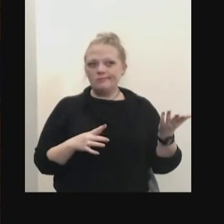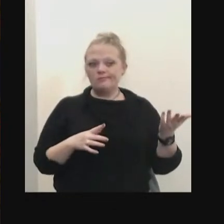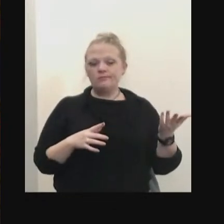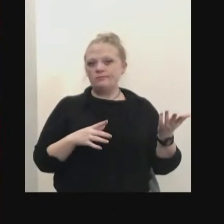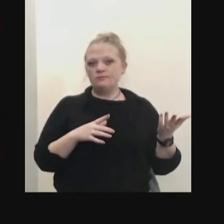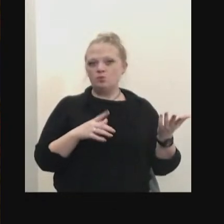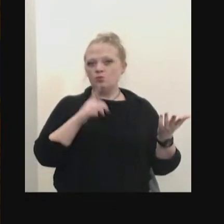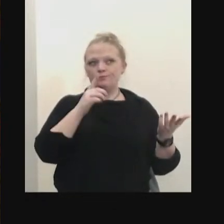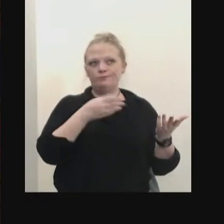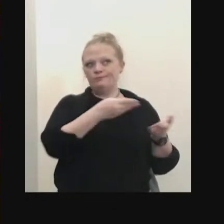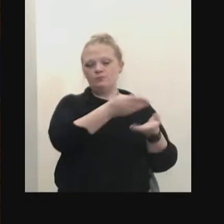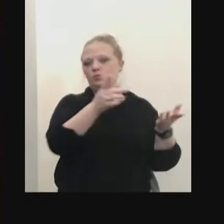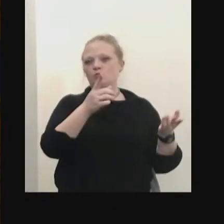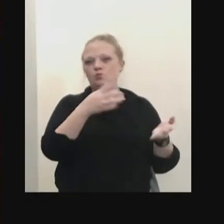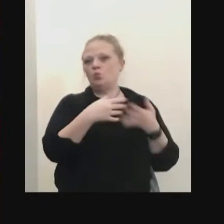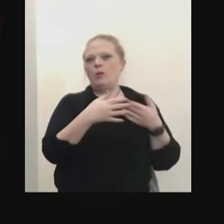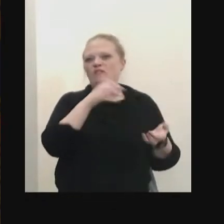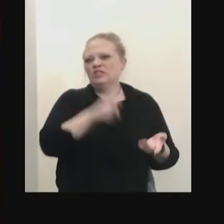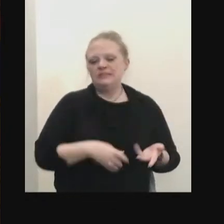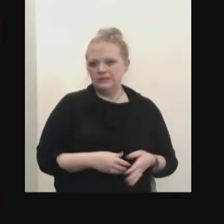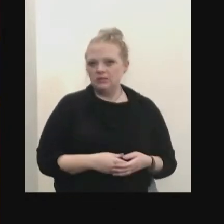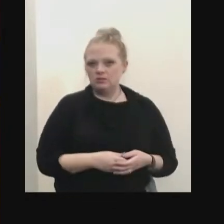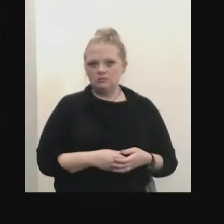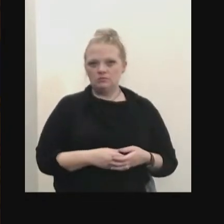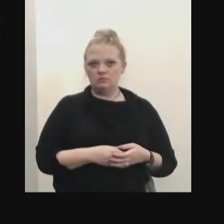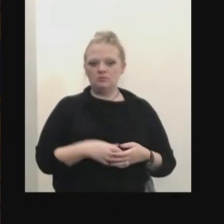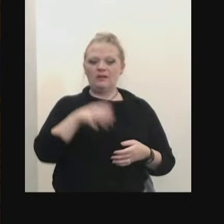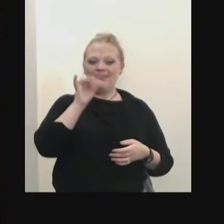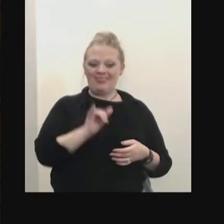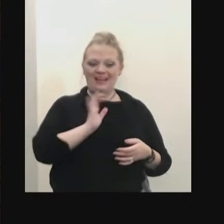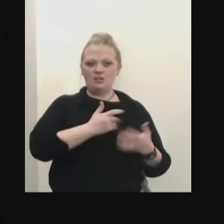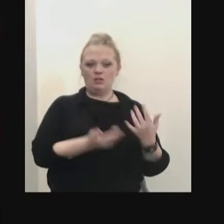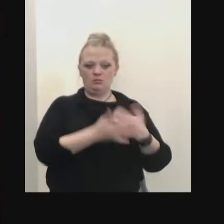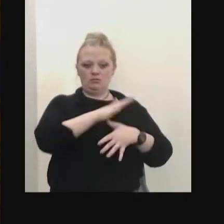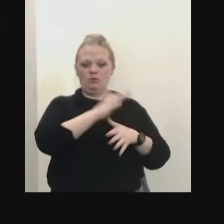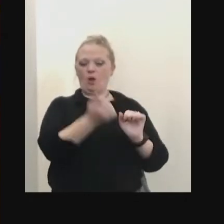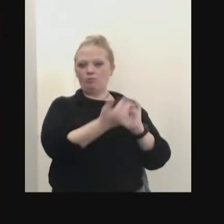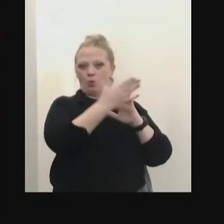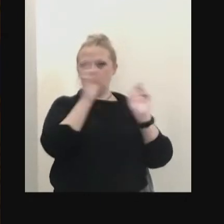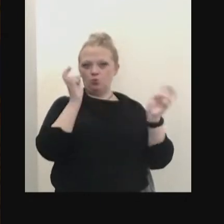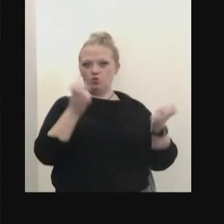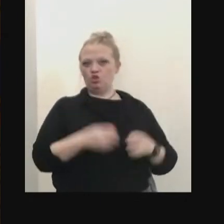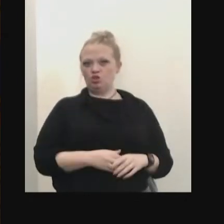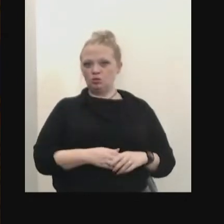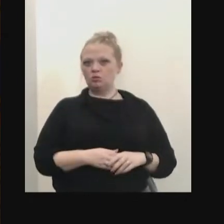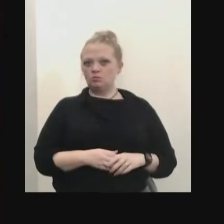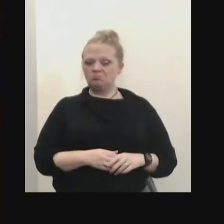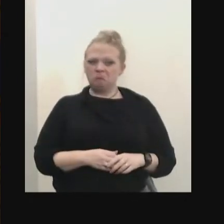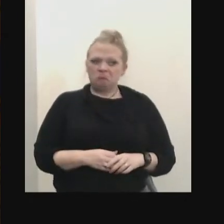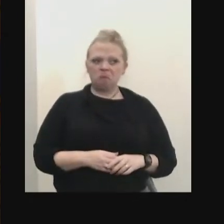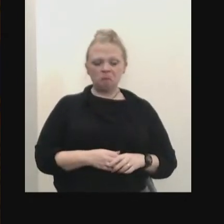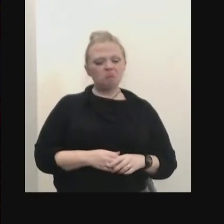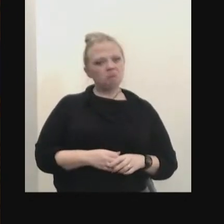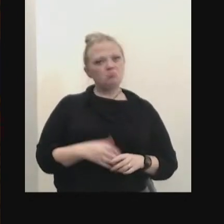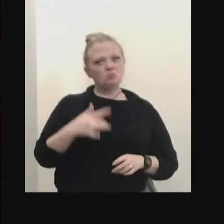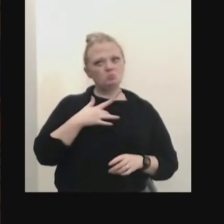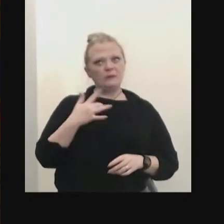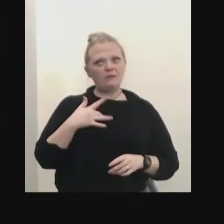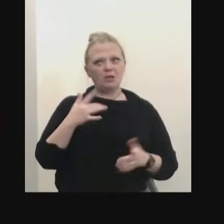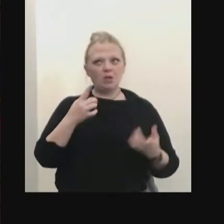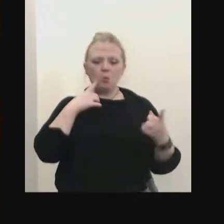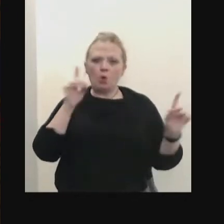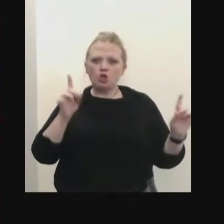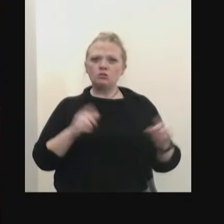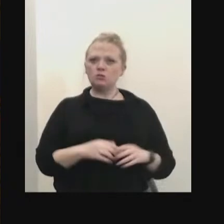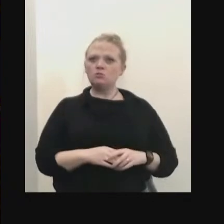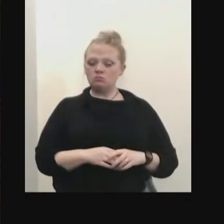So that has been our prioritization approach. So we feel that that this is working. You can see